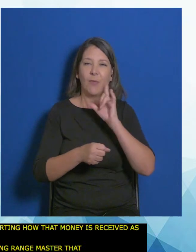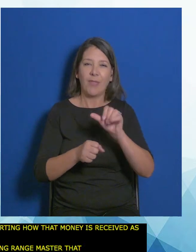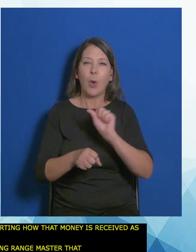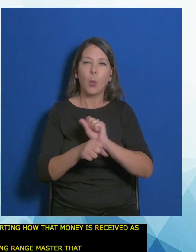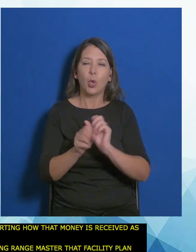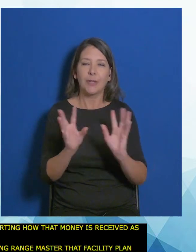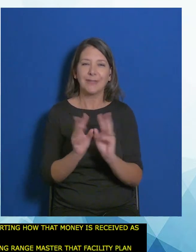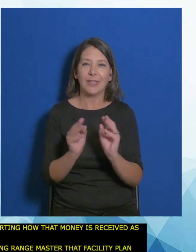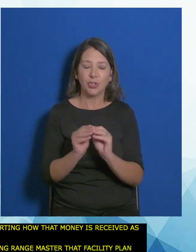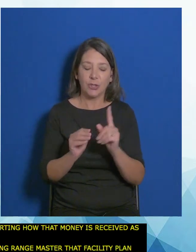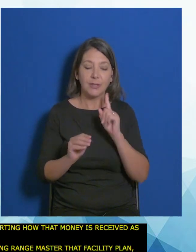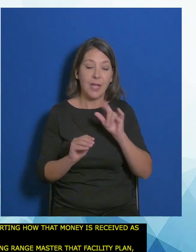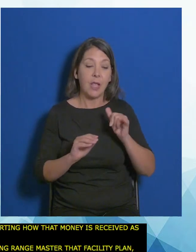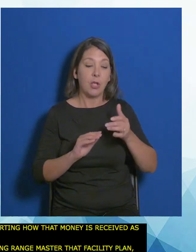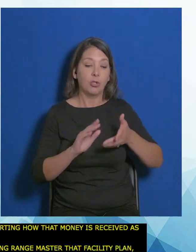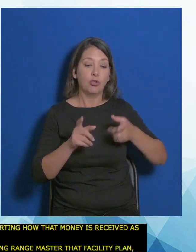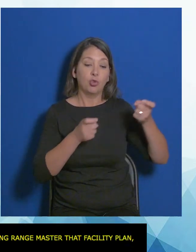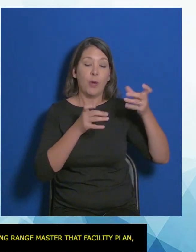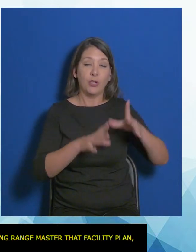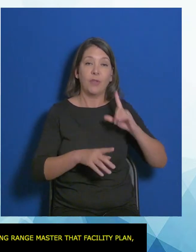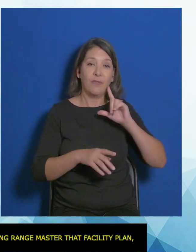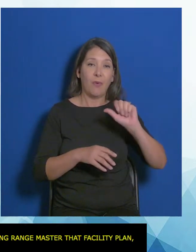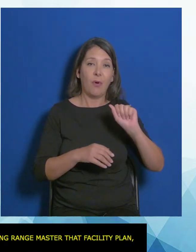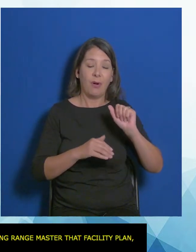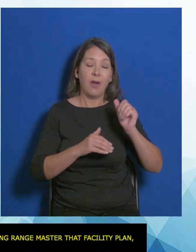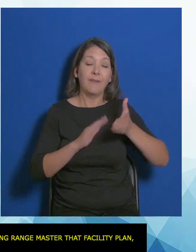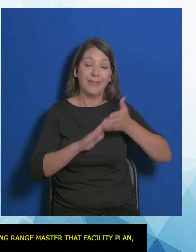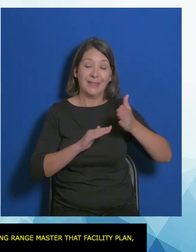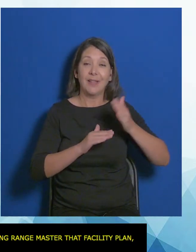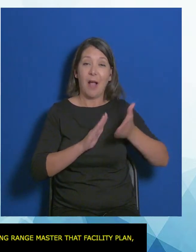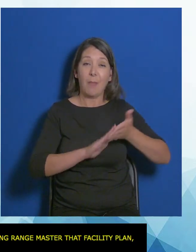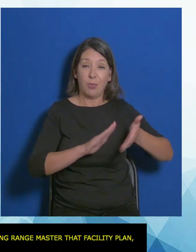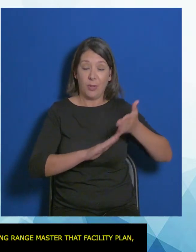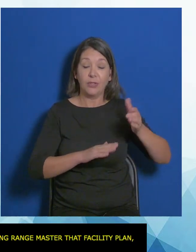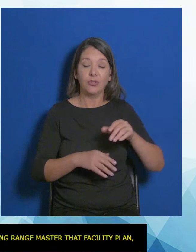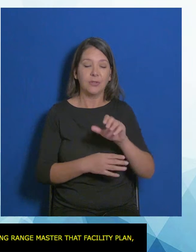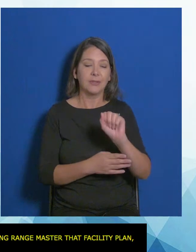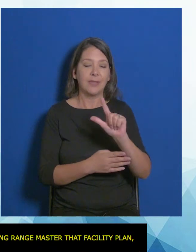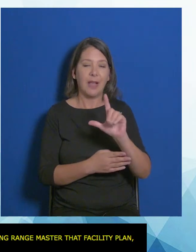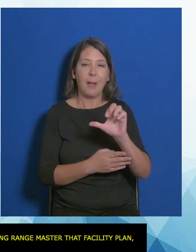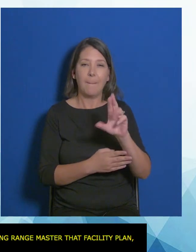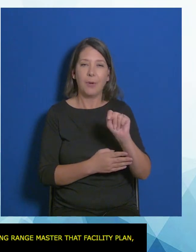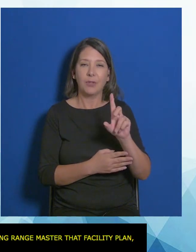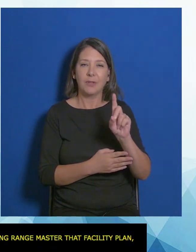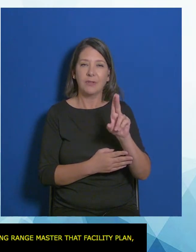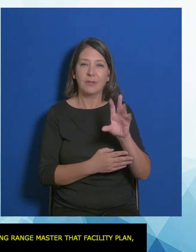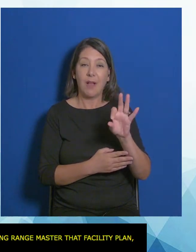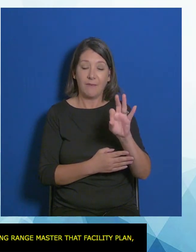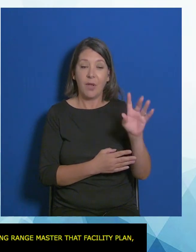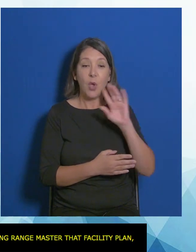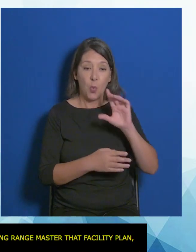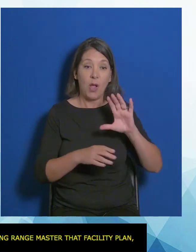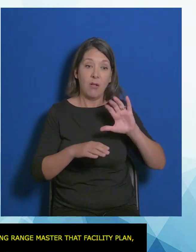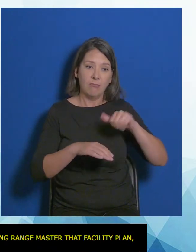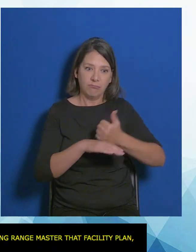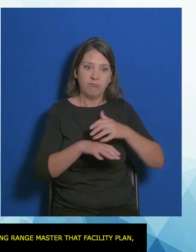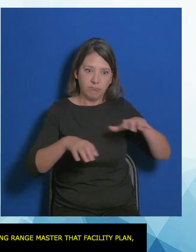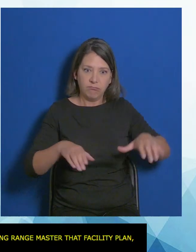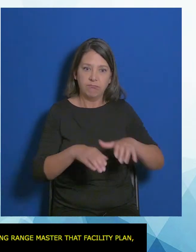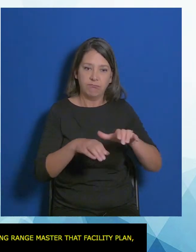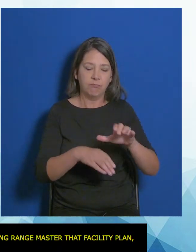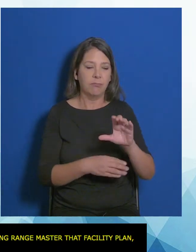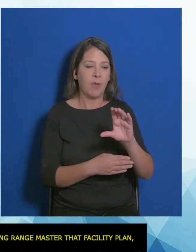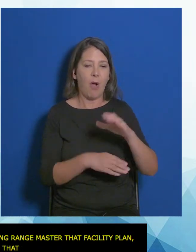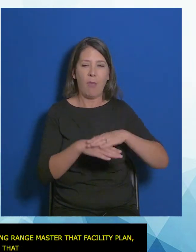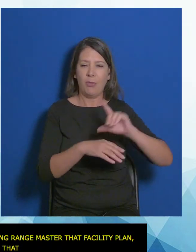of Operations, Albert Duff, will be conducting on October 20th, I would like to also lay that foundation